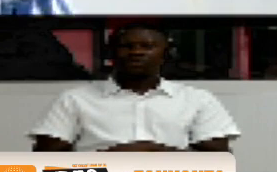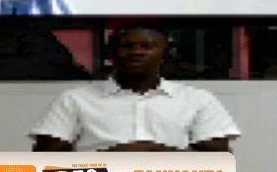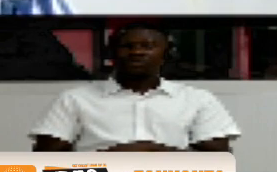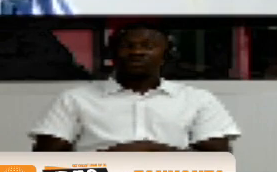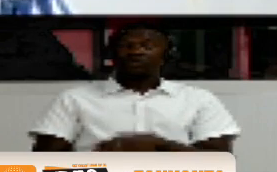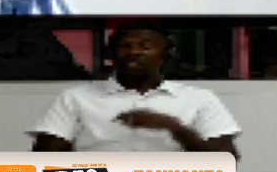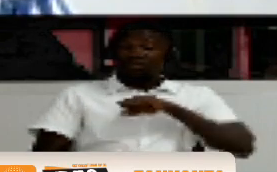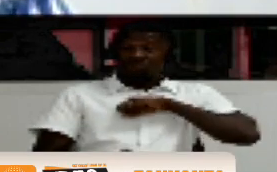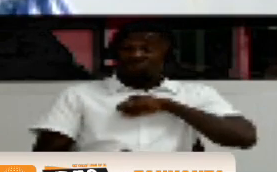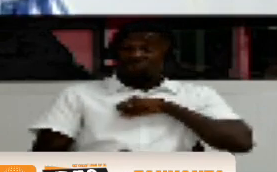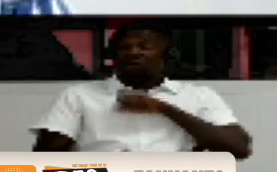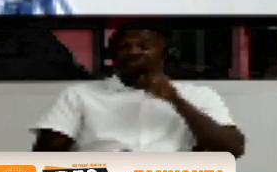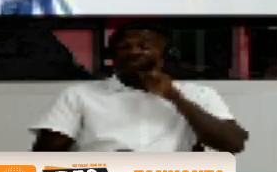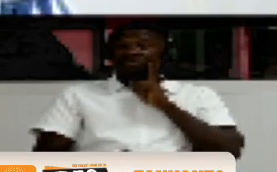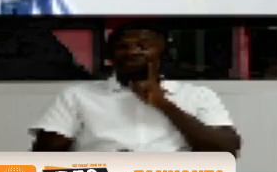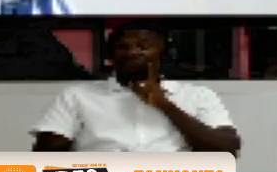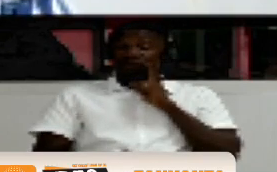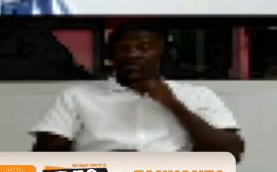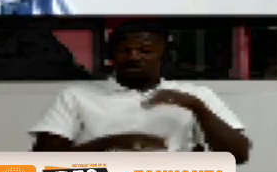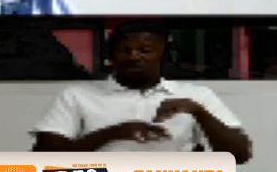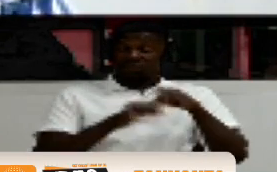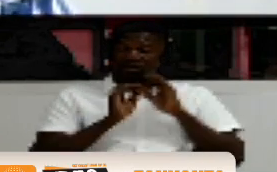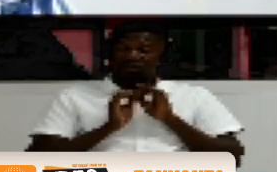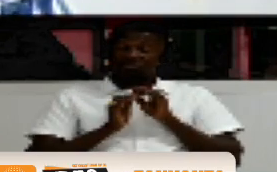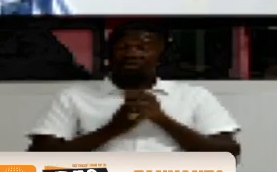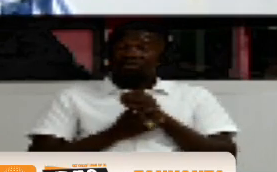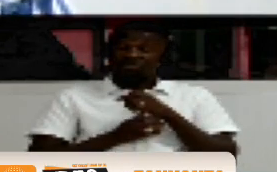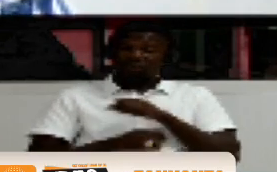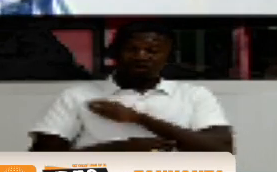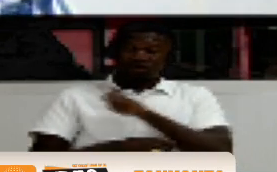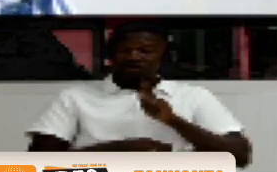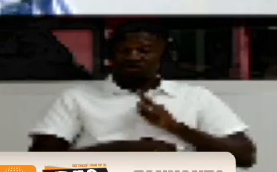father was taking us